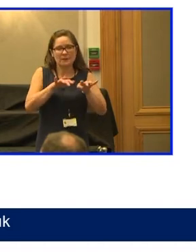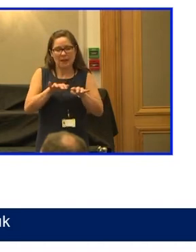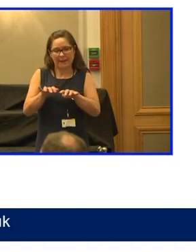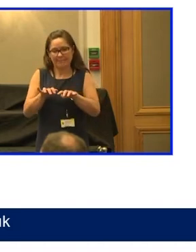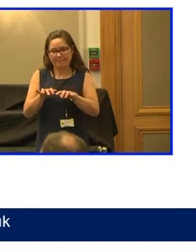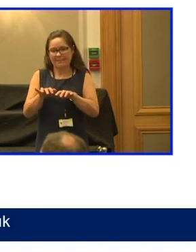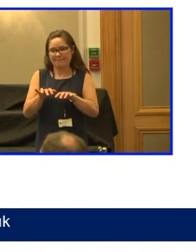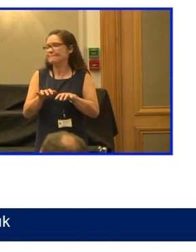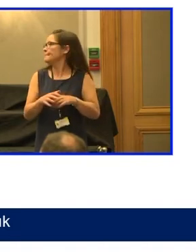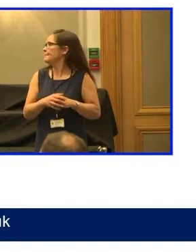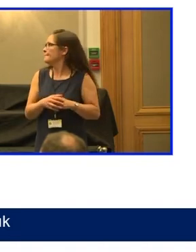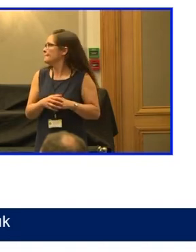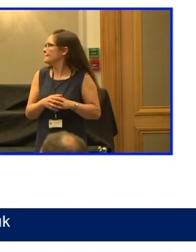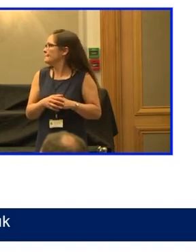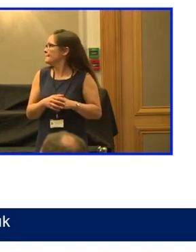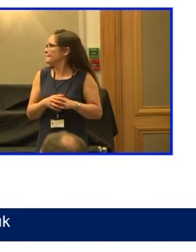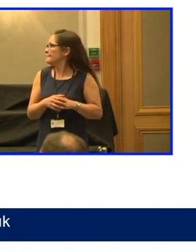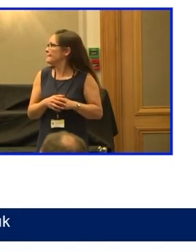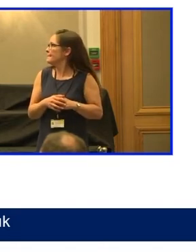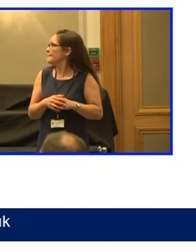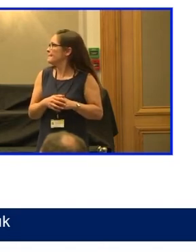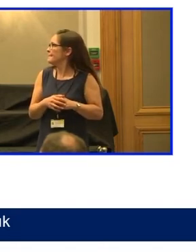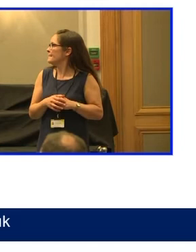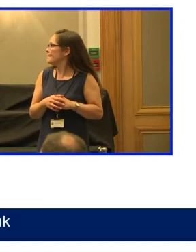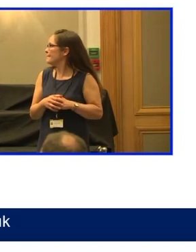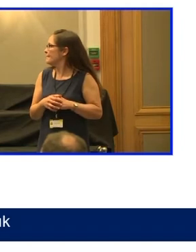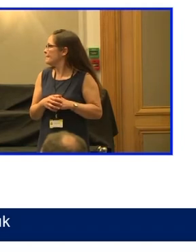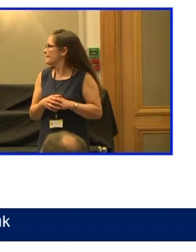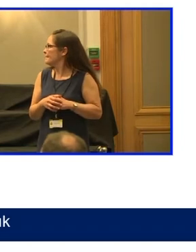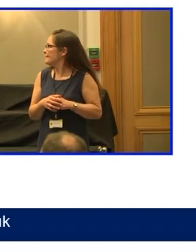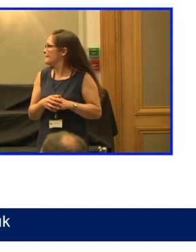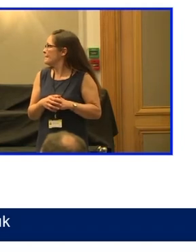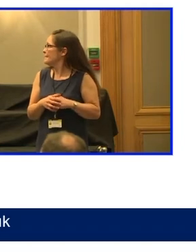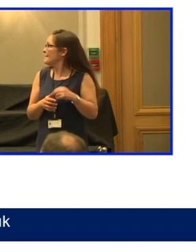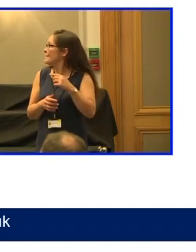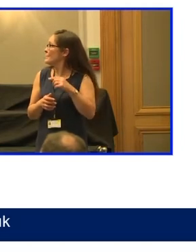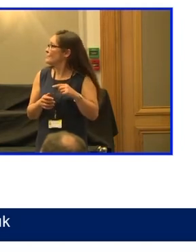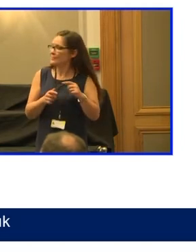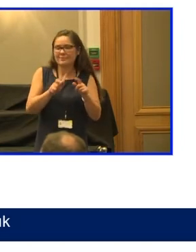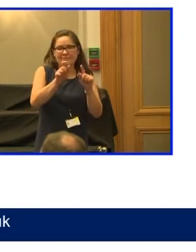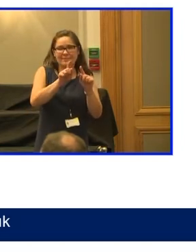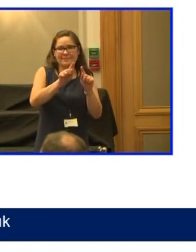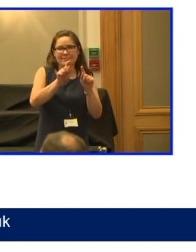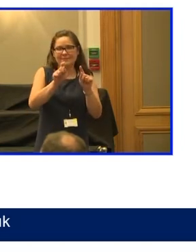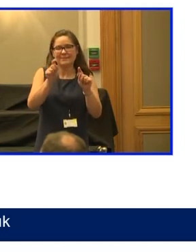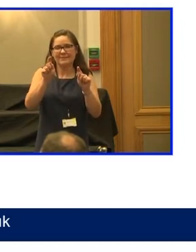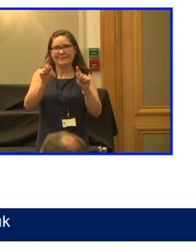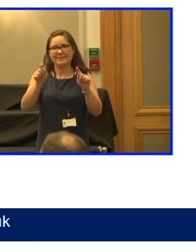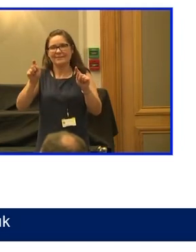you. You've got to love Windows when it does this. Taskbar pane, start, but desktop list. No.